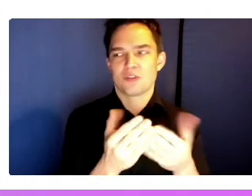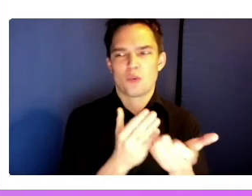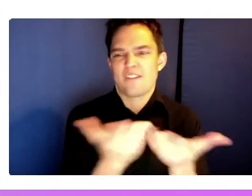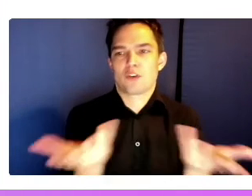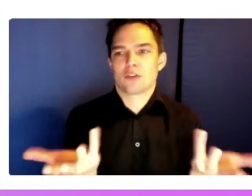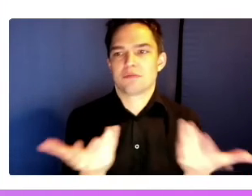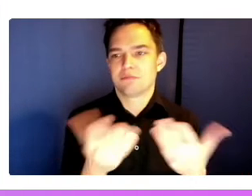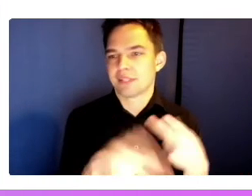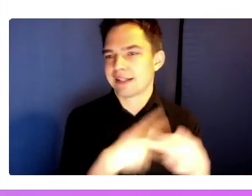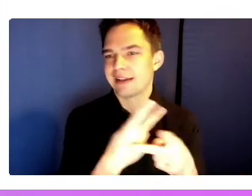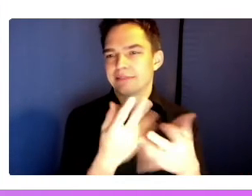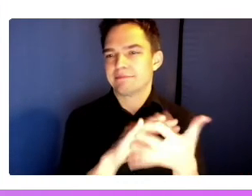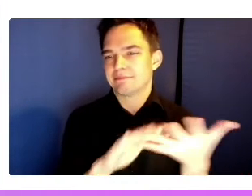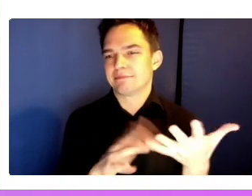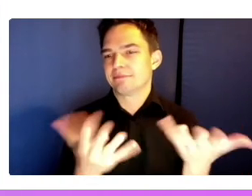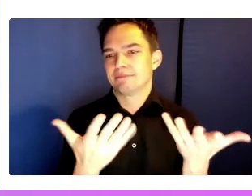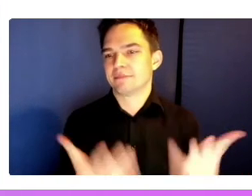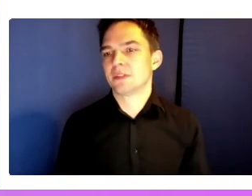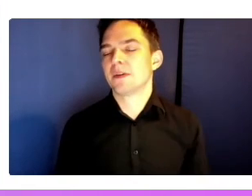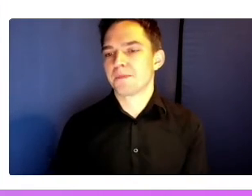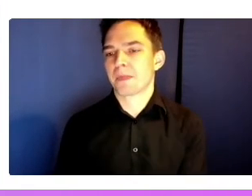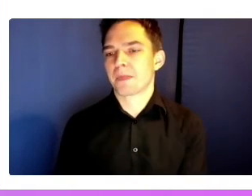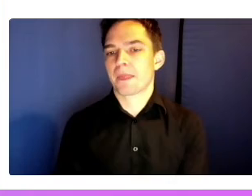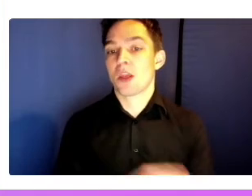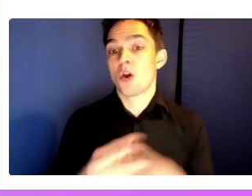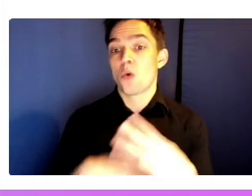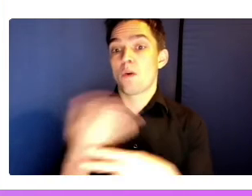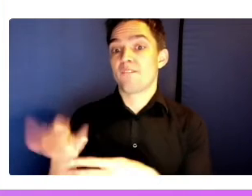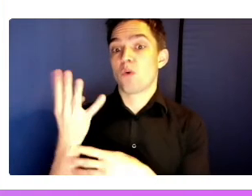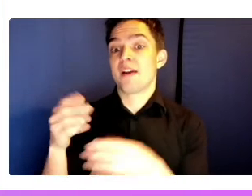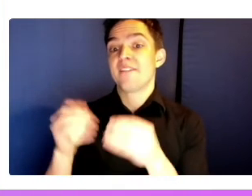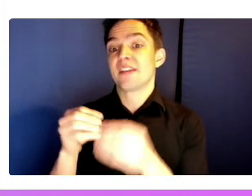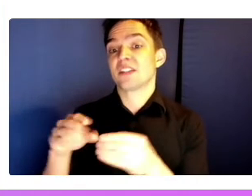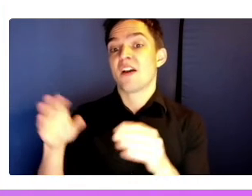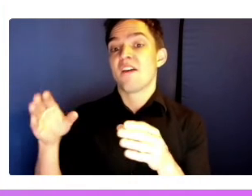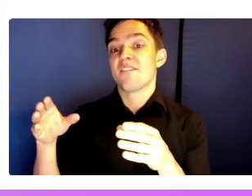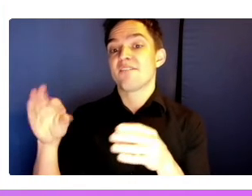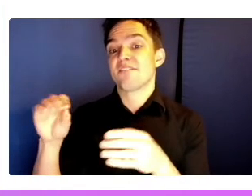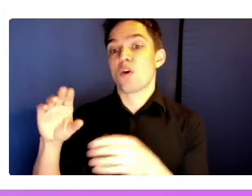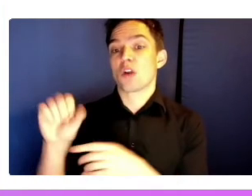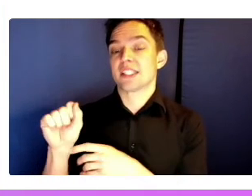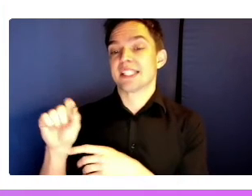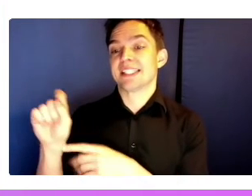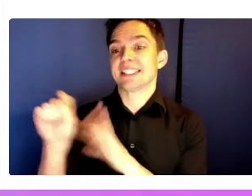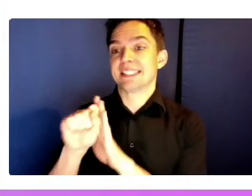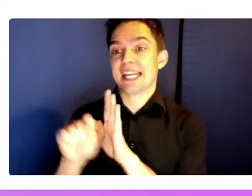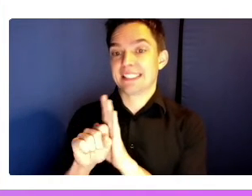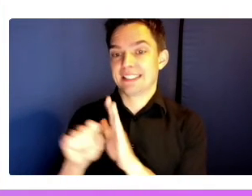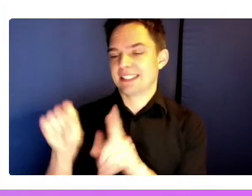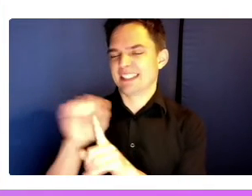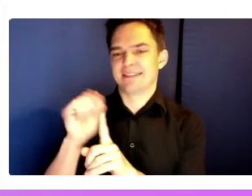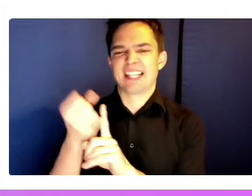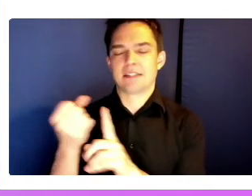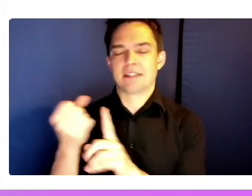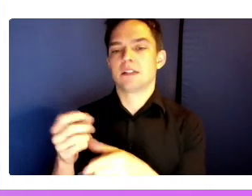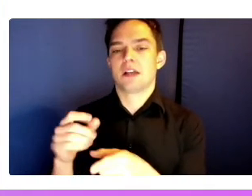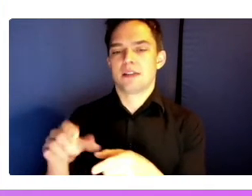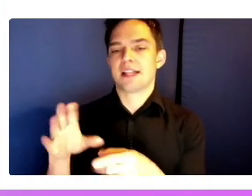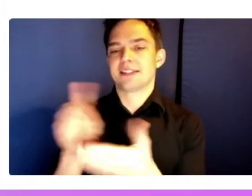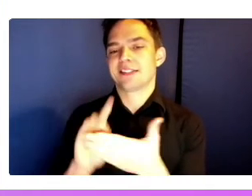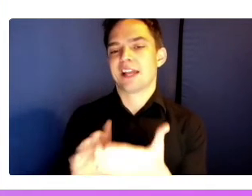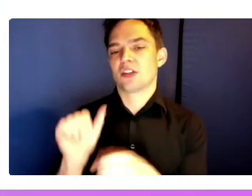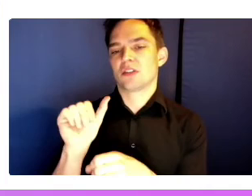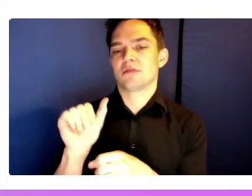the types. World 4, fix focus state. This is another like designer and developer kind of working together task.